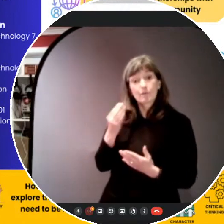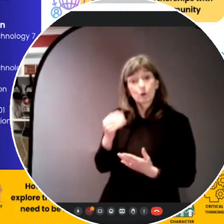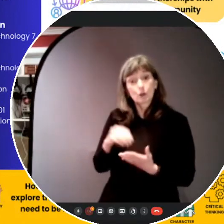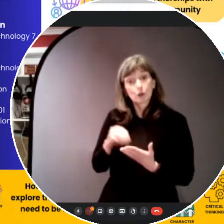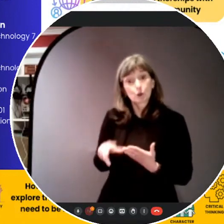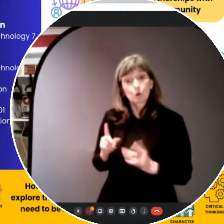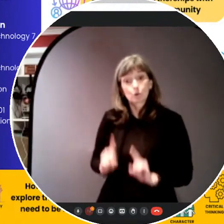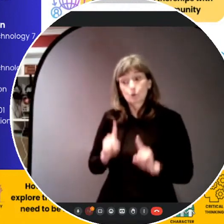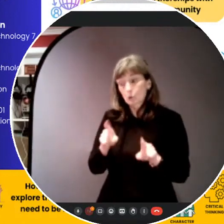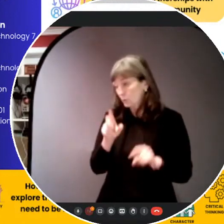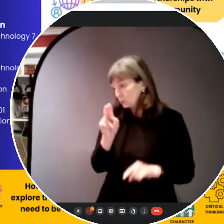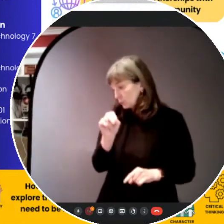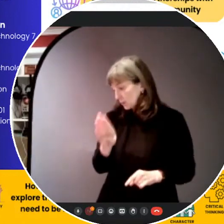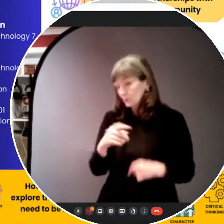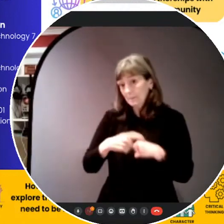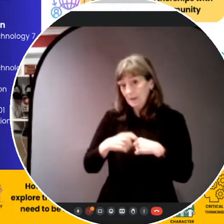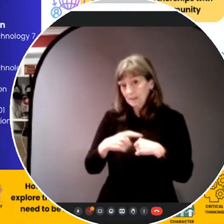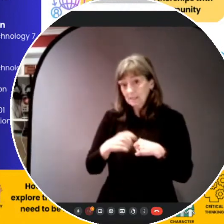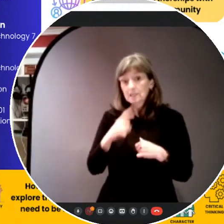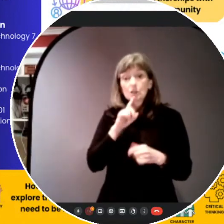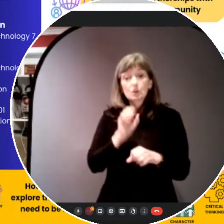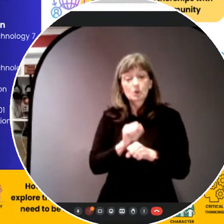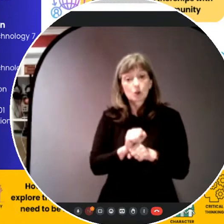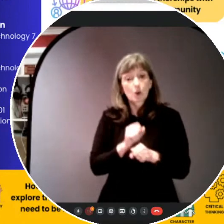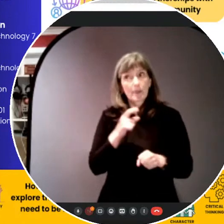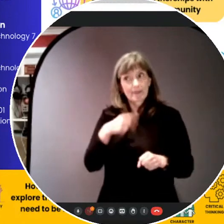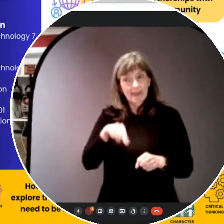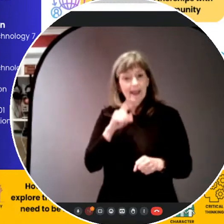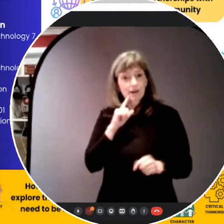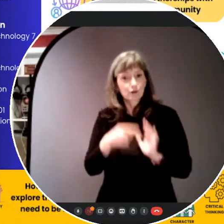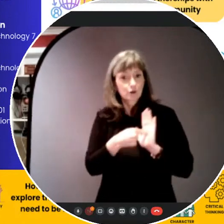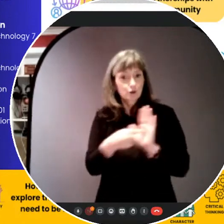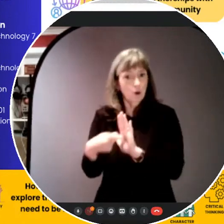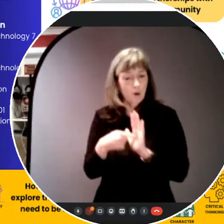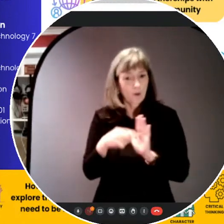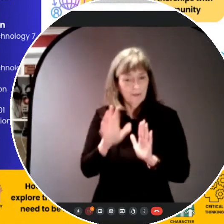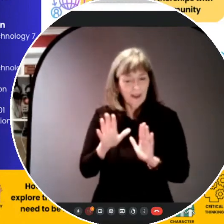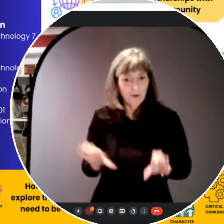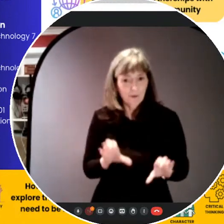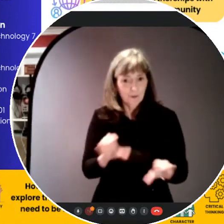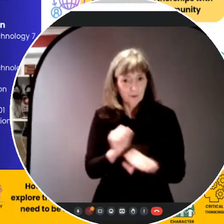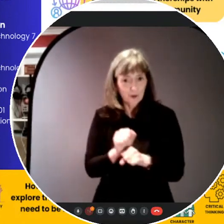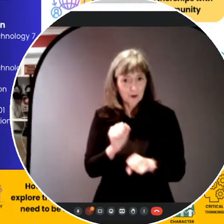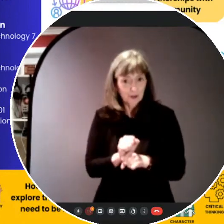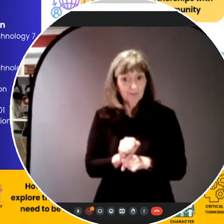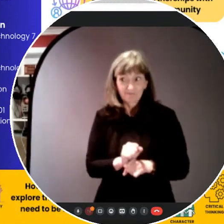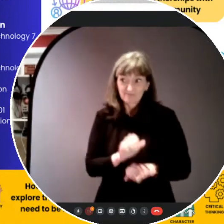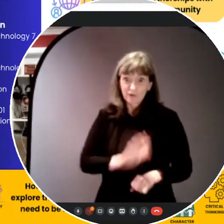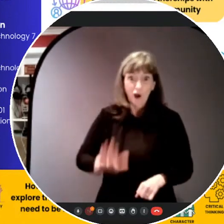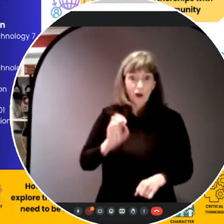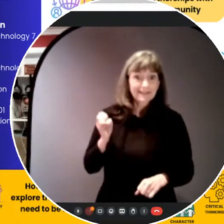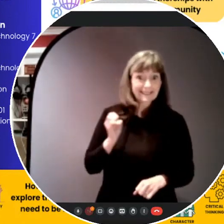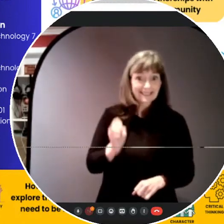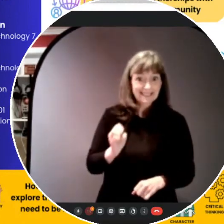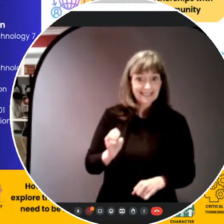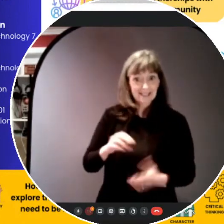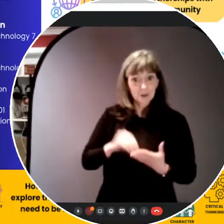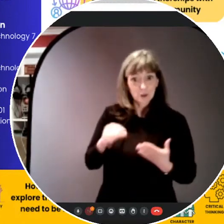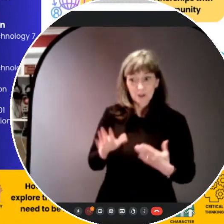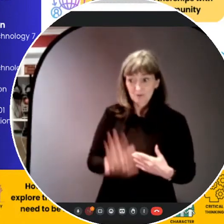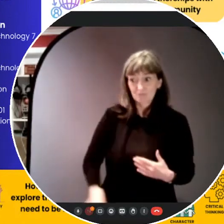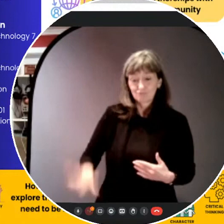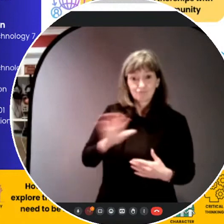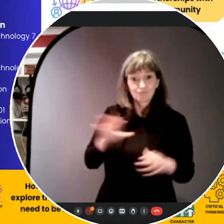that they did in partnership with Brilliant Labs, amongst all other Atlantic Canadian students that were there. So another great